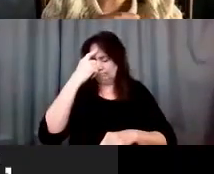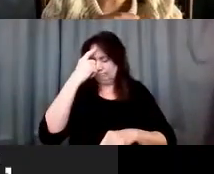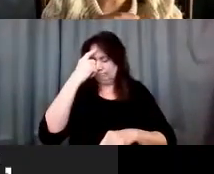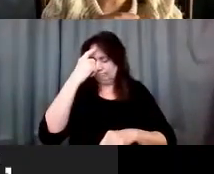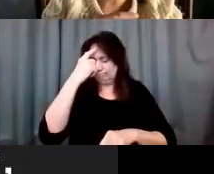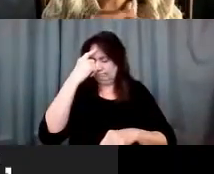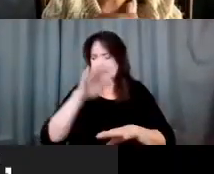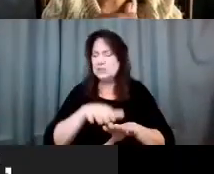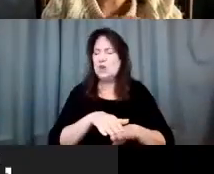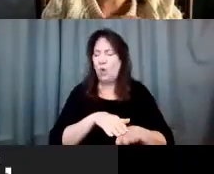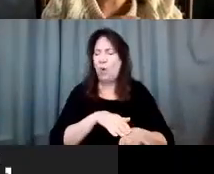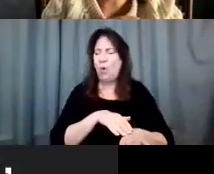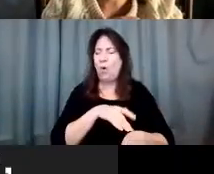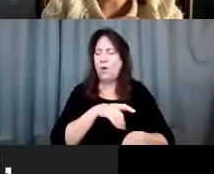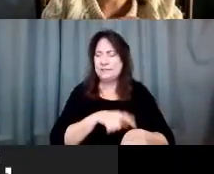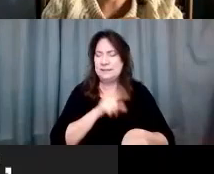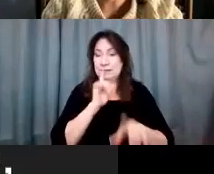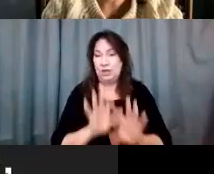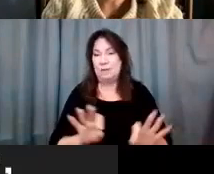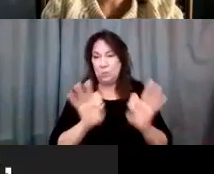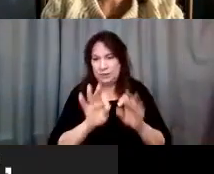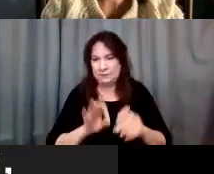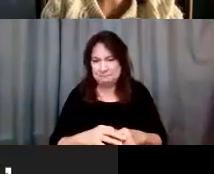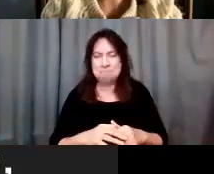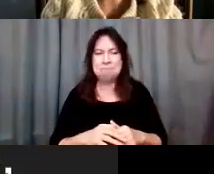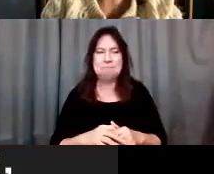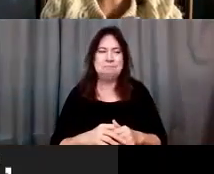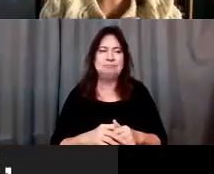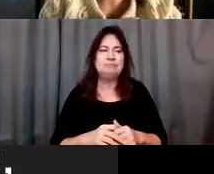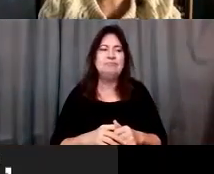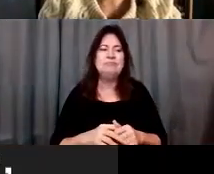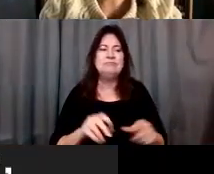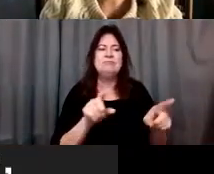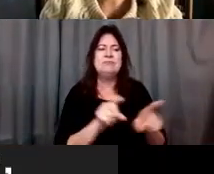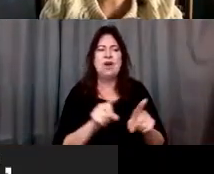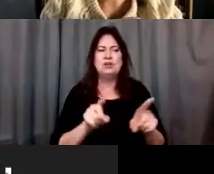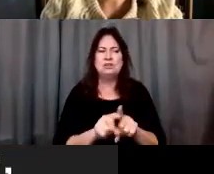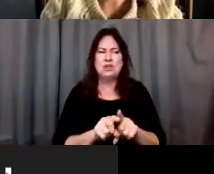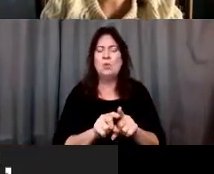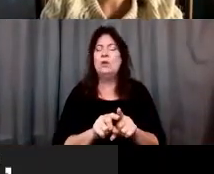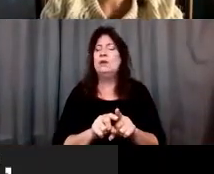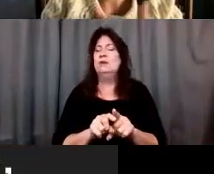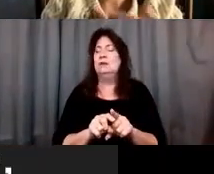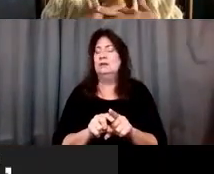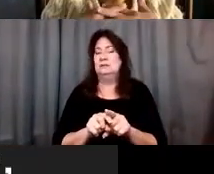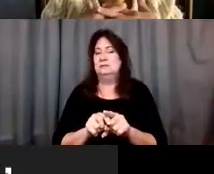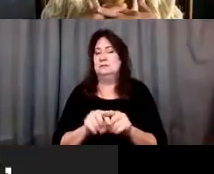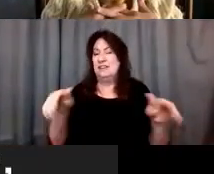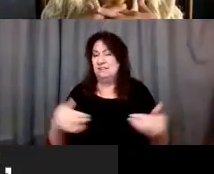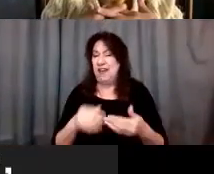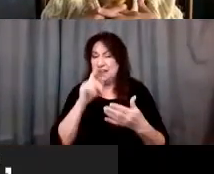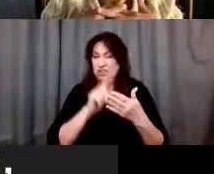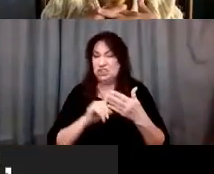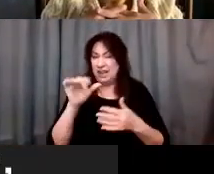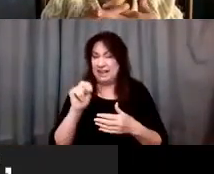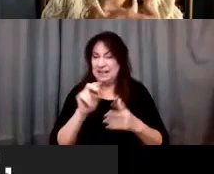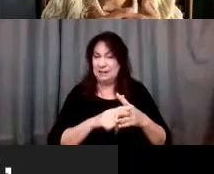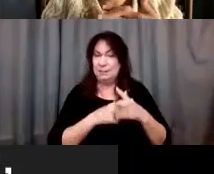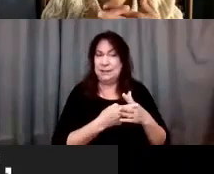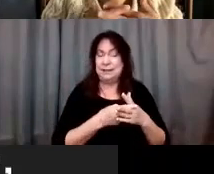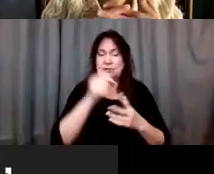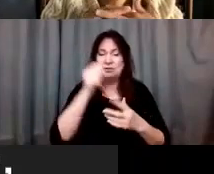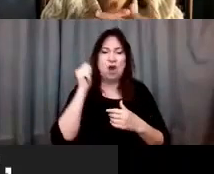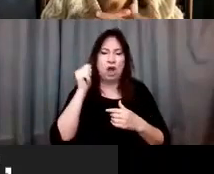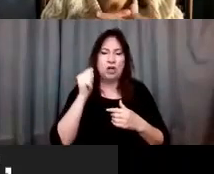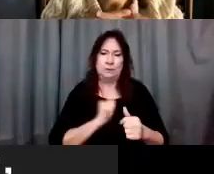slowing the time is an important access feature. Invite access check-ins at the beginning. Audio self-descriptions, I didn't